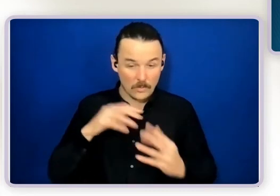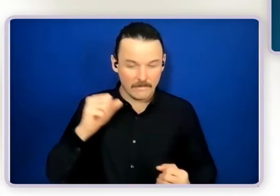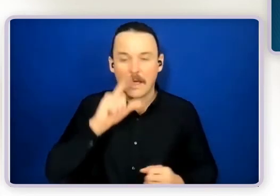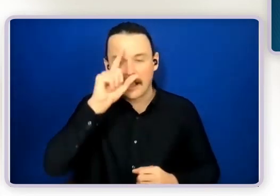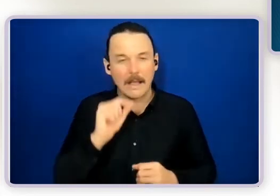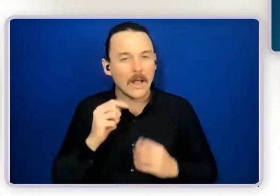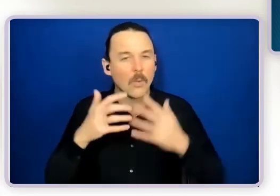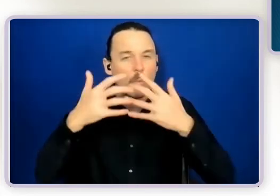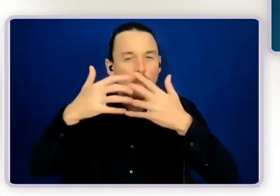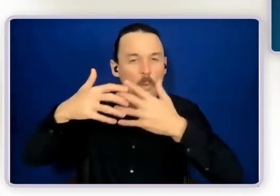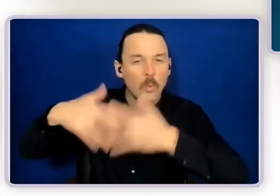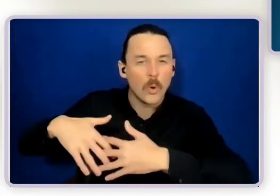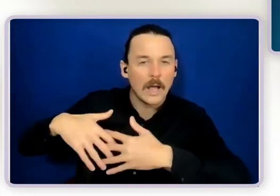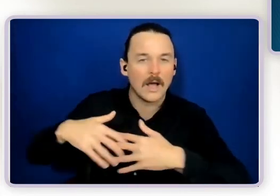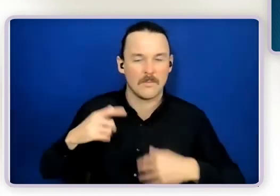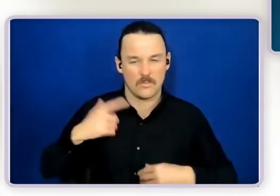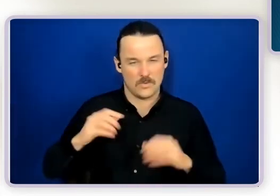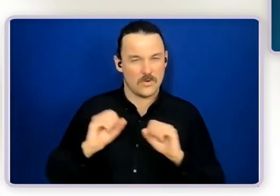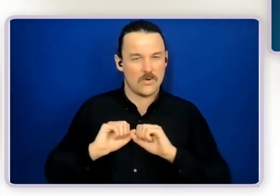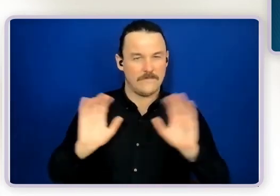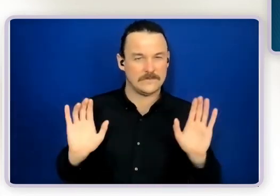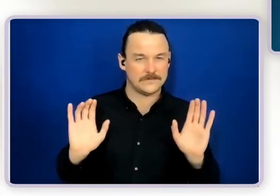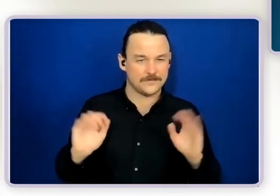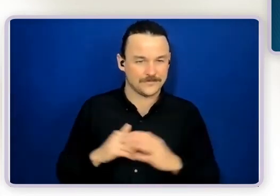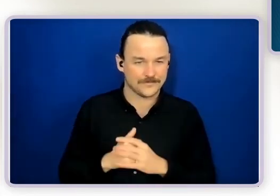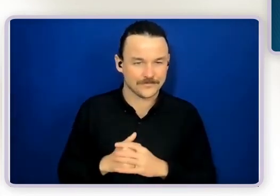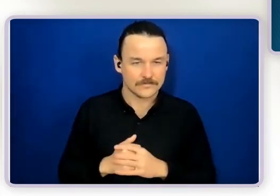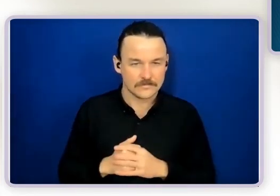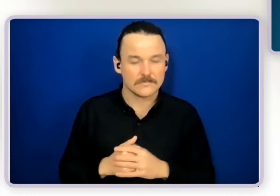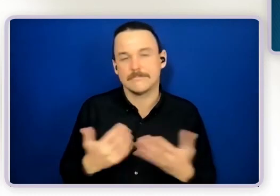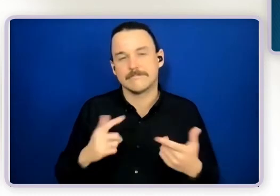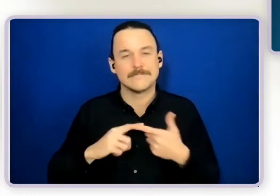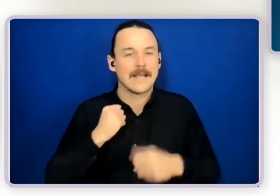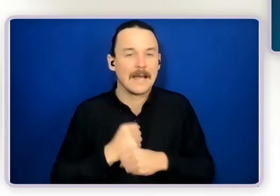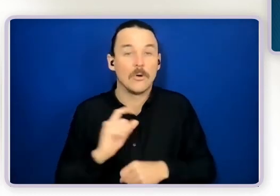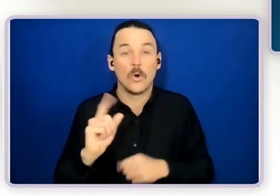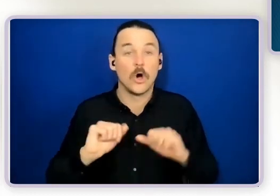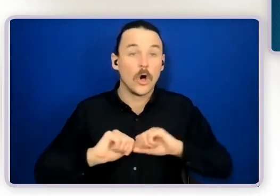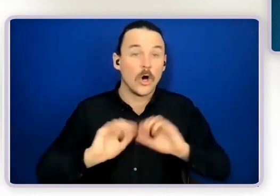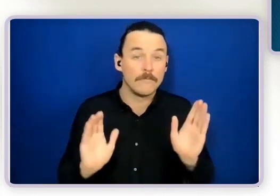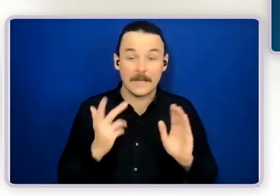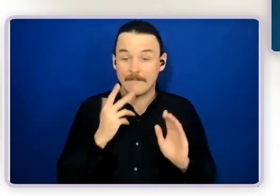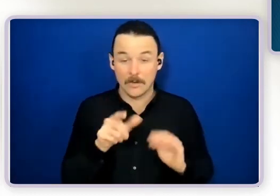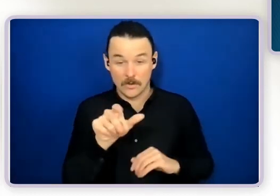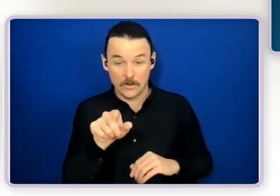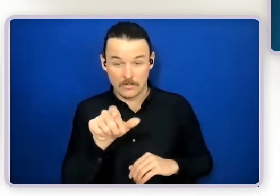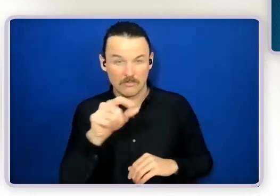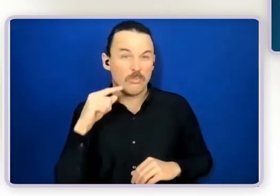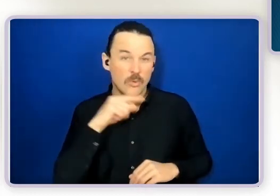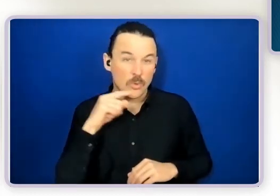example, let's pretend you've got a boy with a learning disability